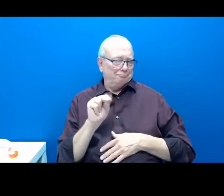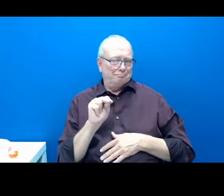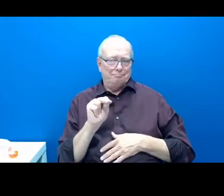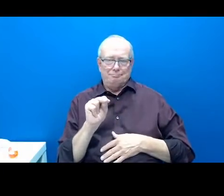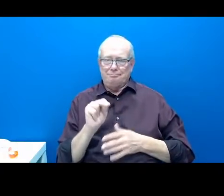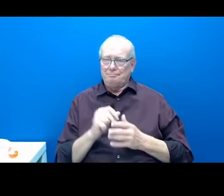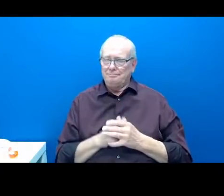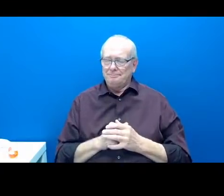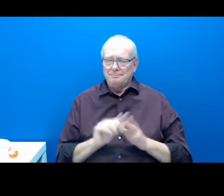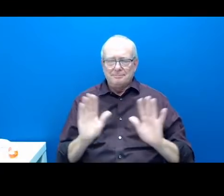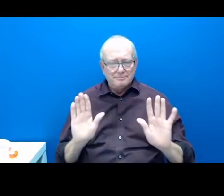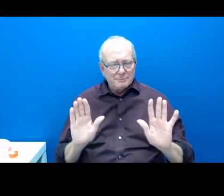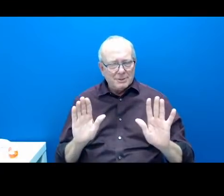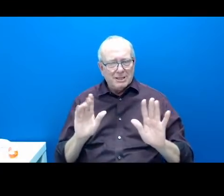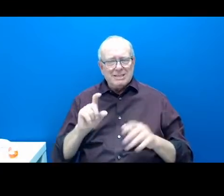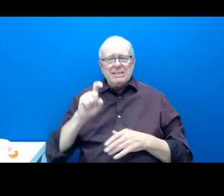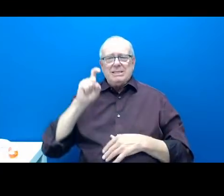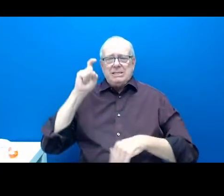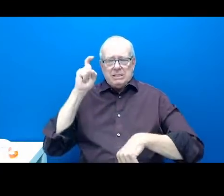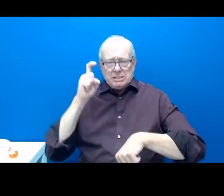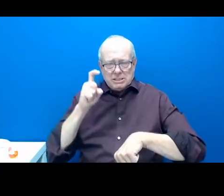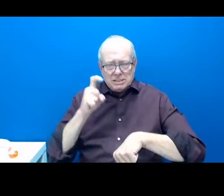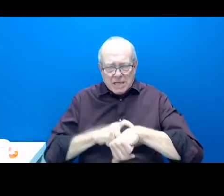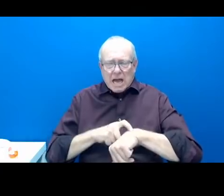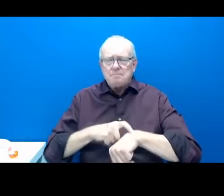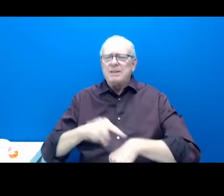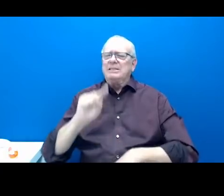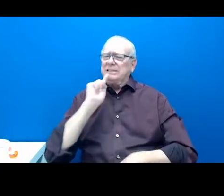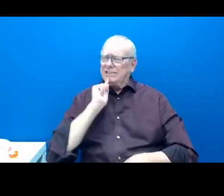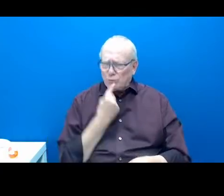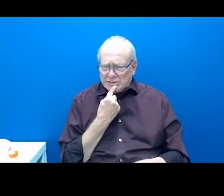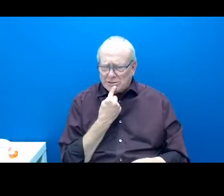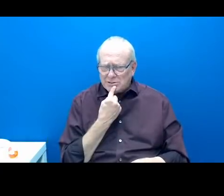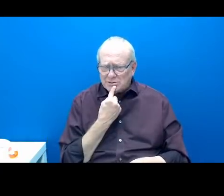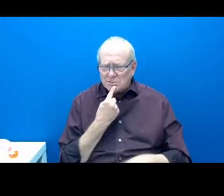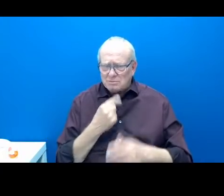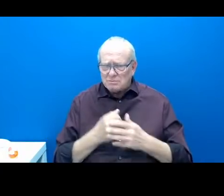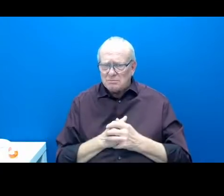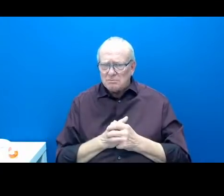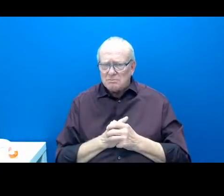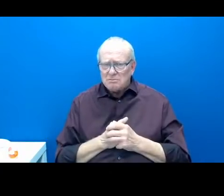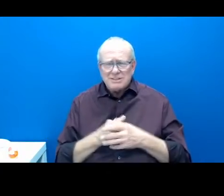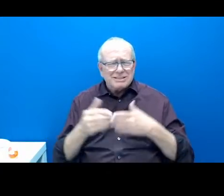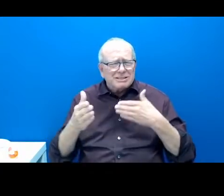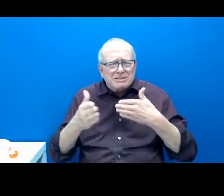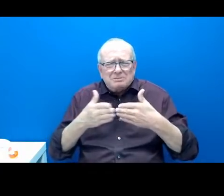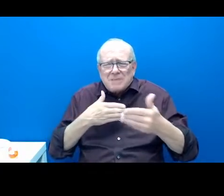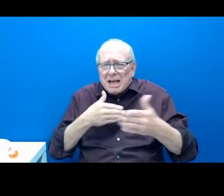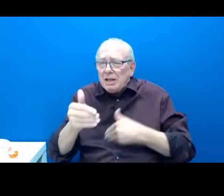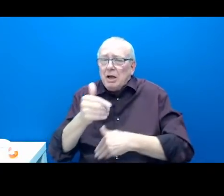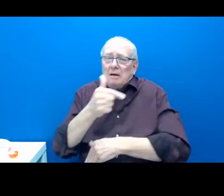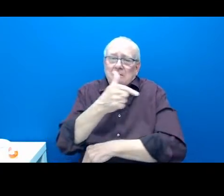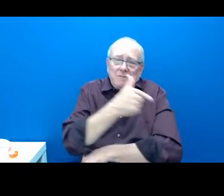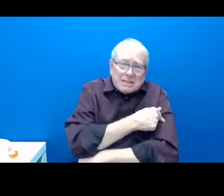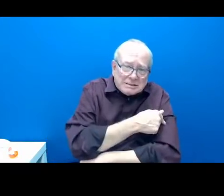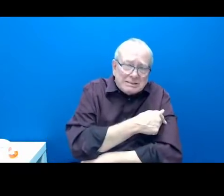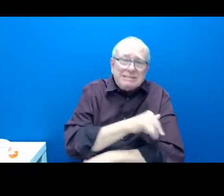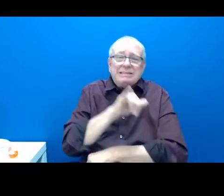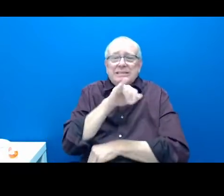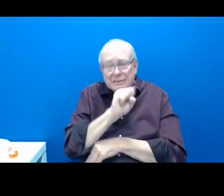I think it really is time to hunker down. Whether you're vaccinated or you're